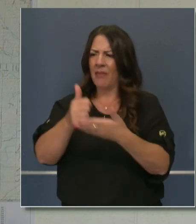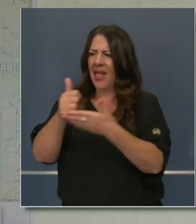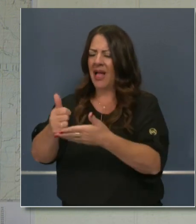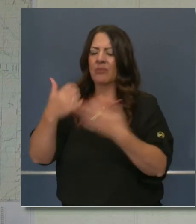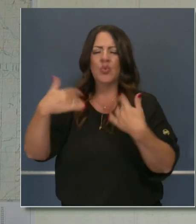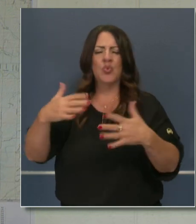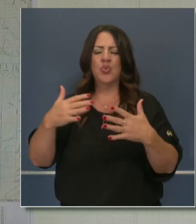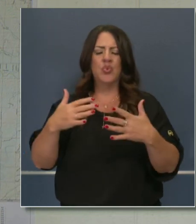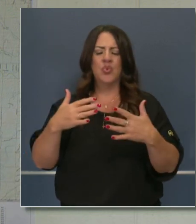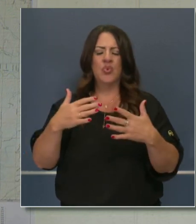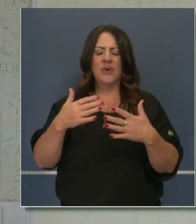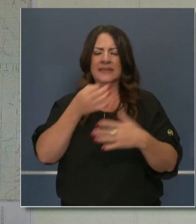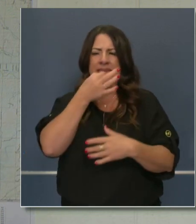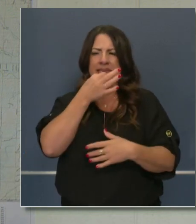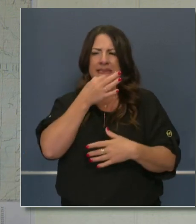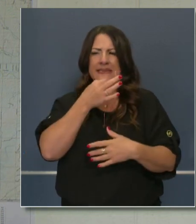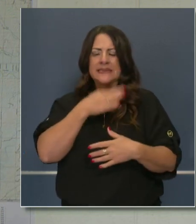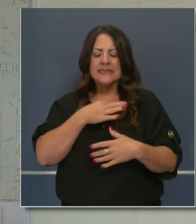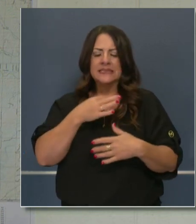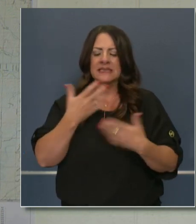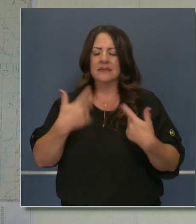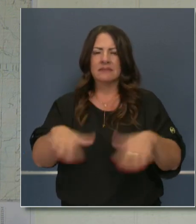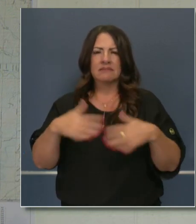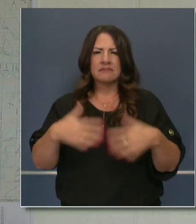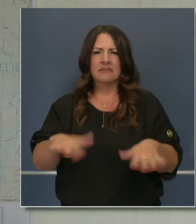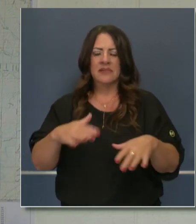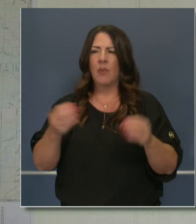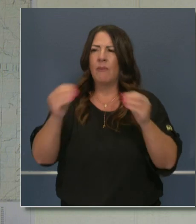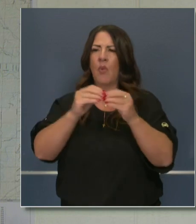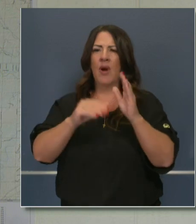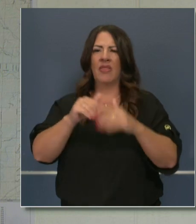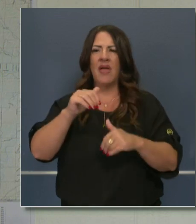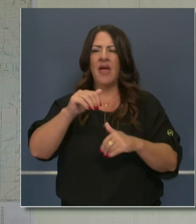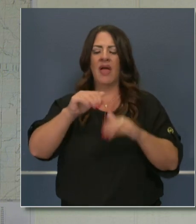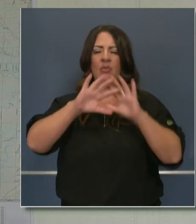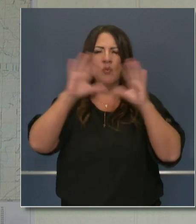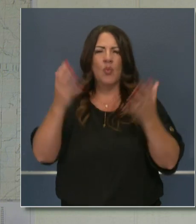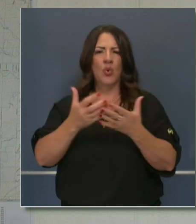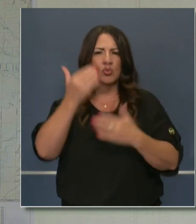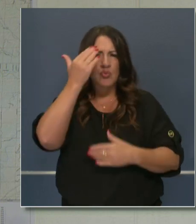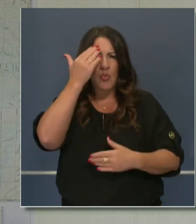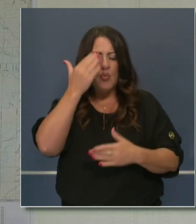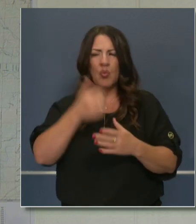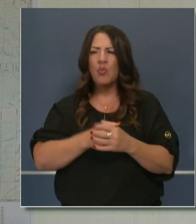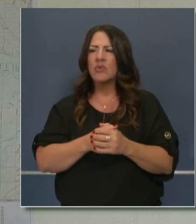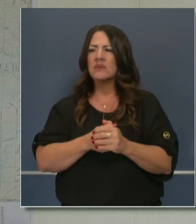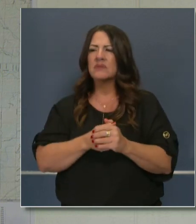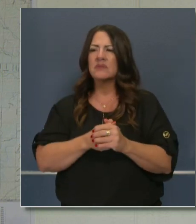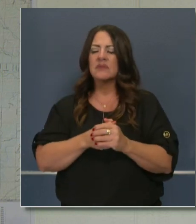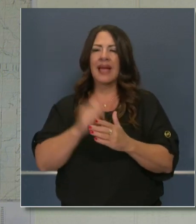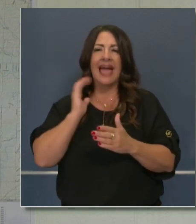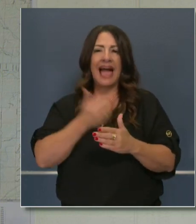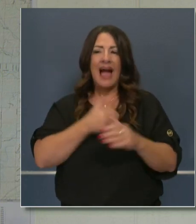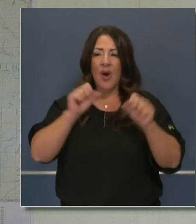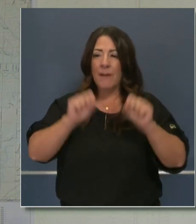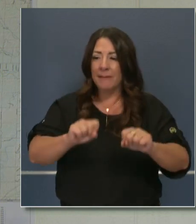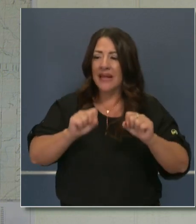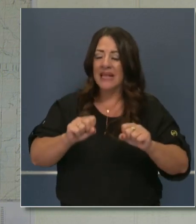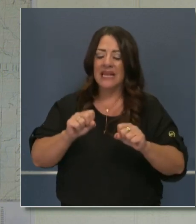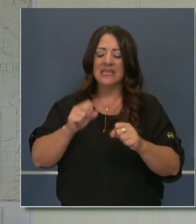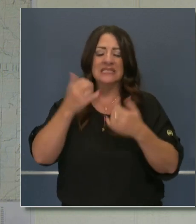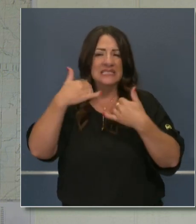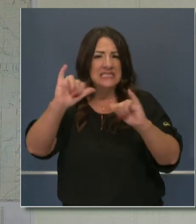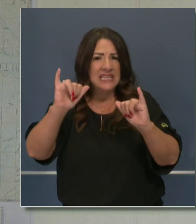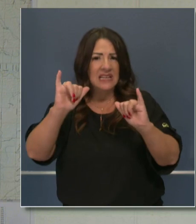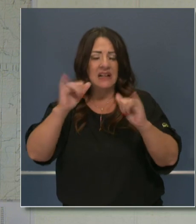surpasses anything else known in the world for its capabilities and its flexibility, and we have been